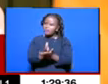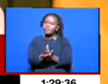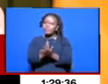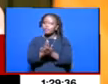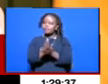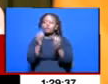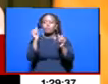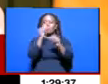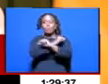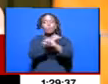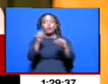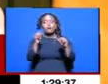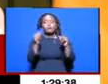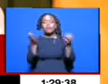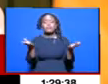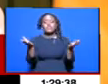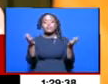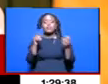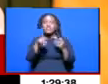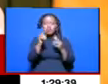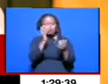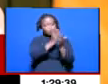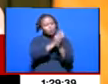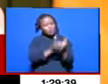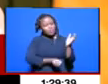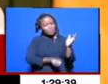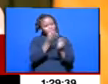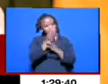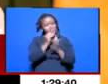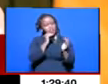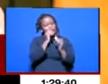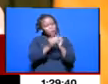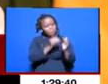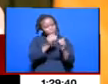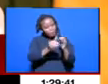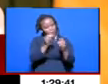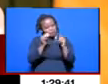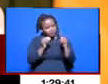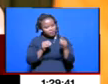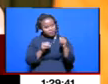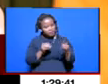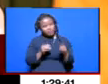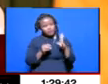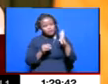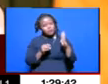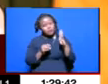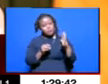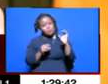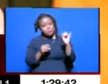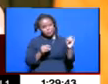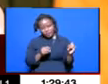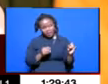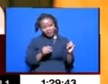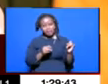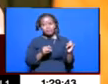president did initiate this popular initiative.